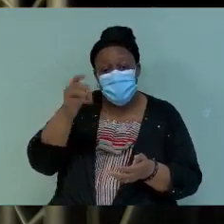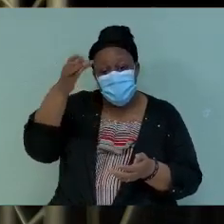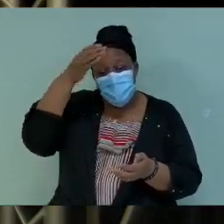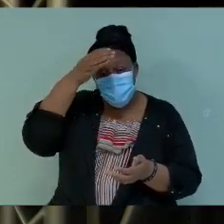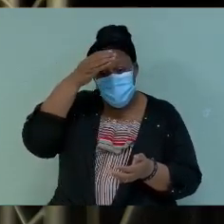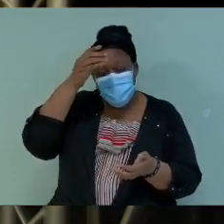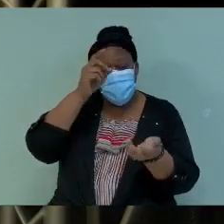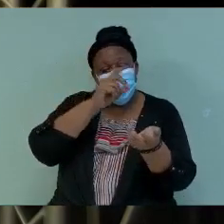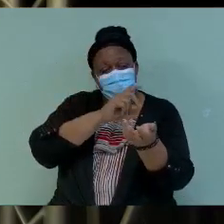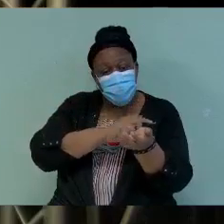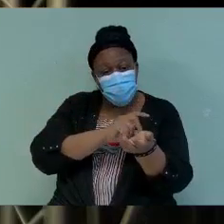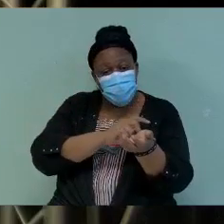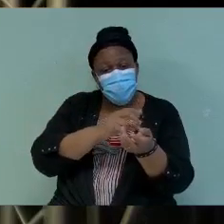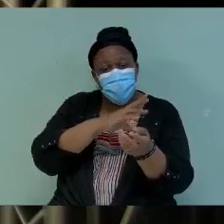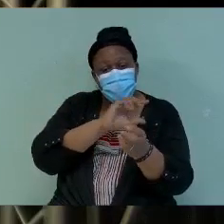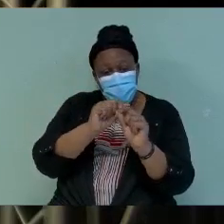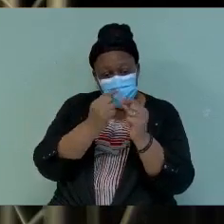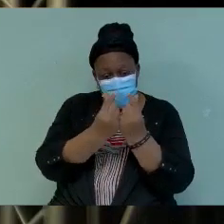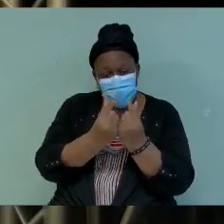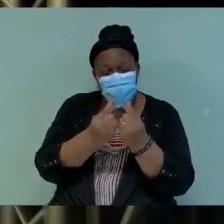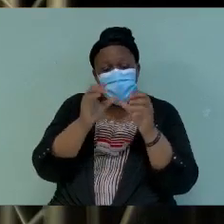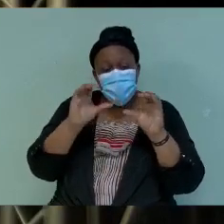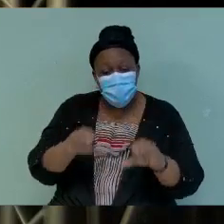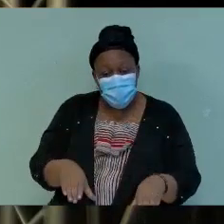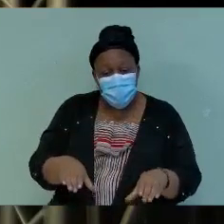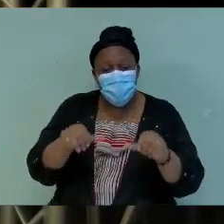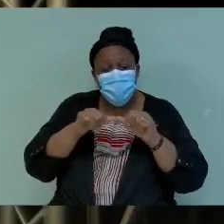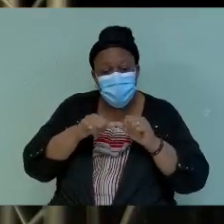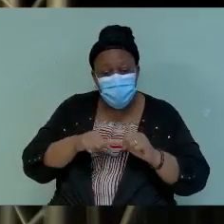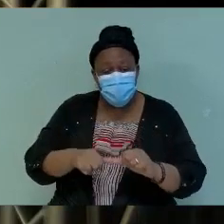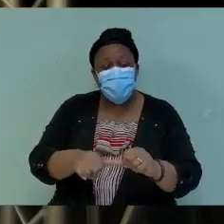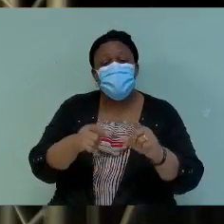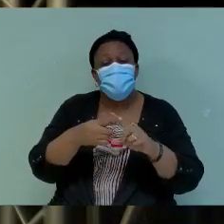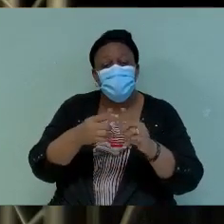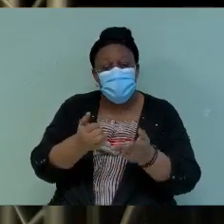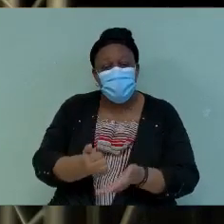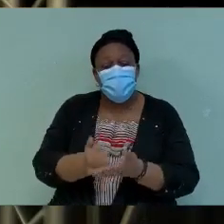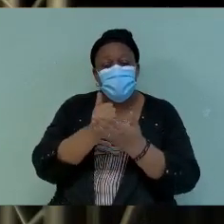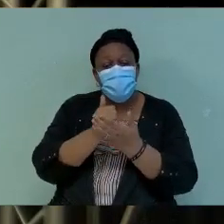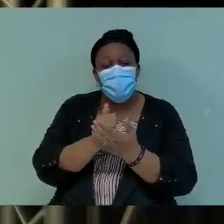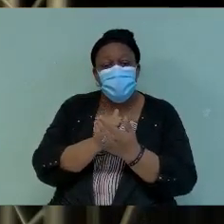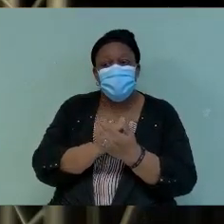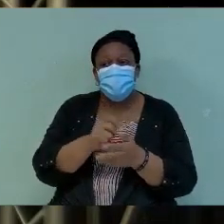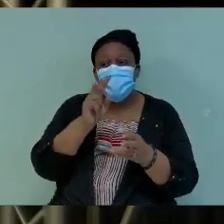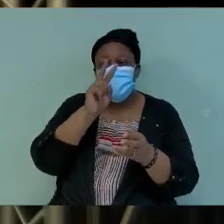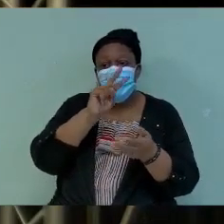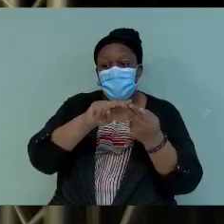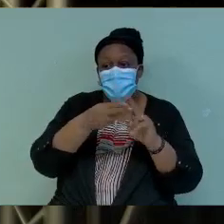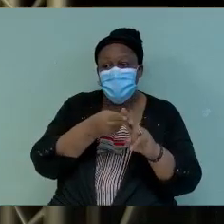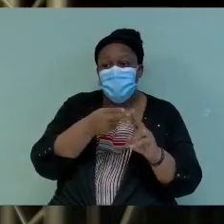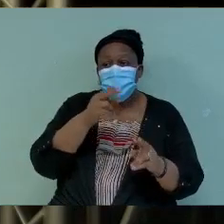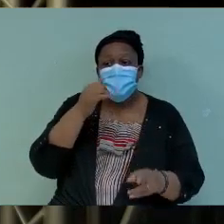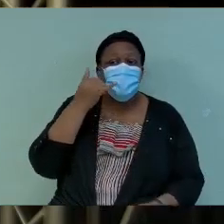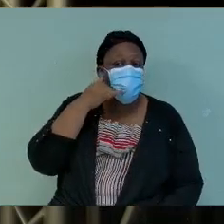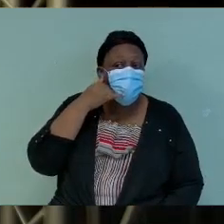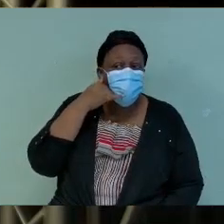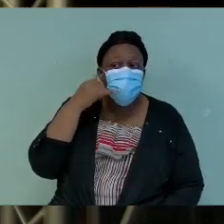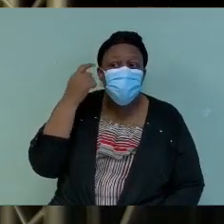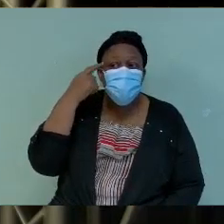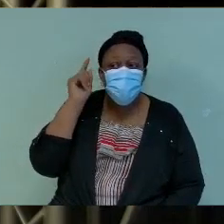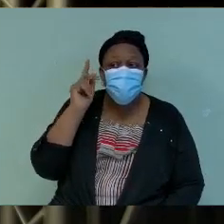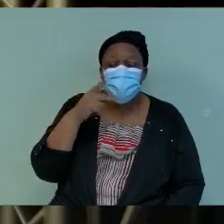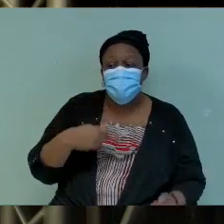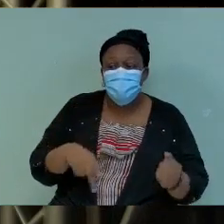to provide mental health and psychosocial support. The numbers to call are, for St.